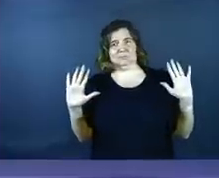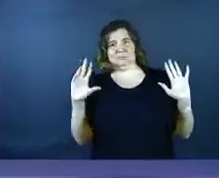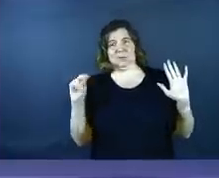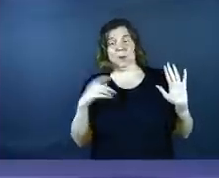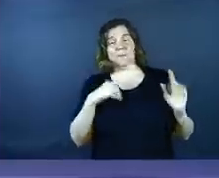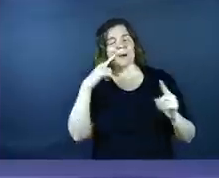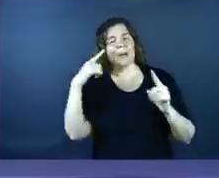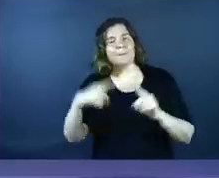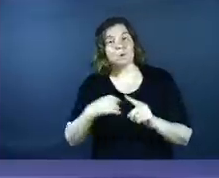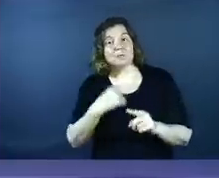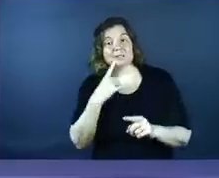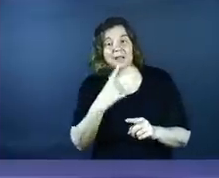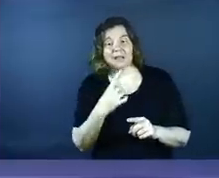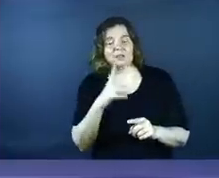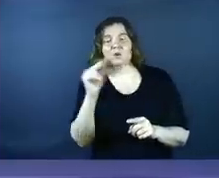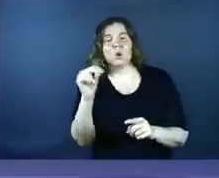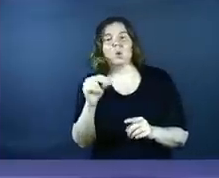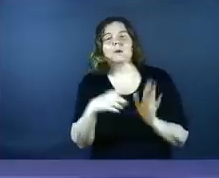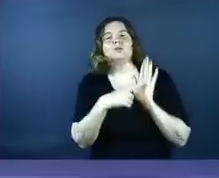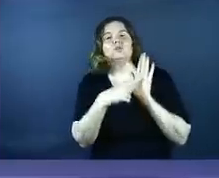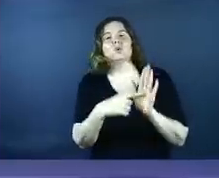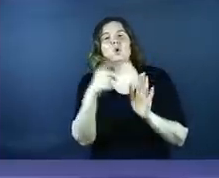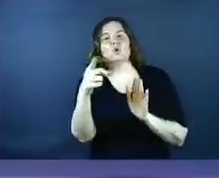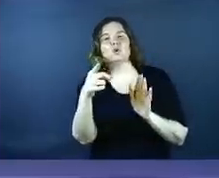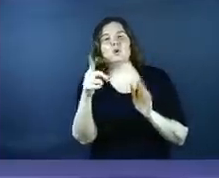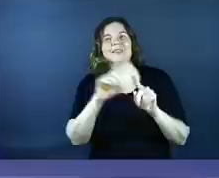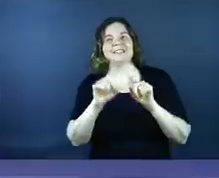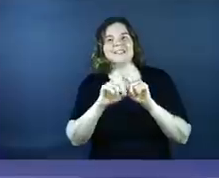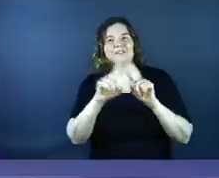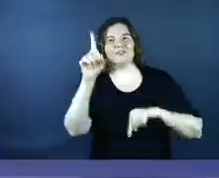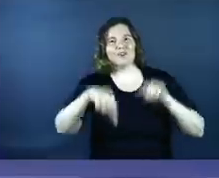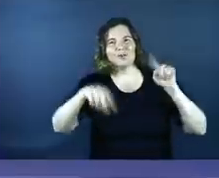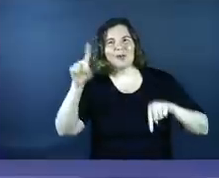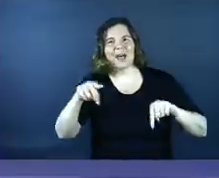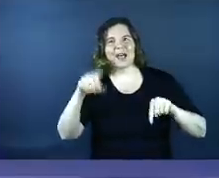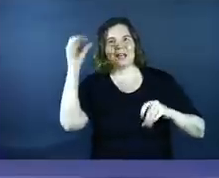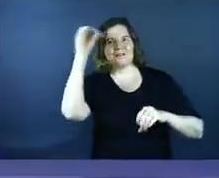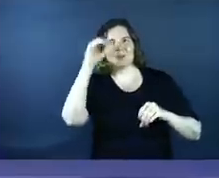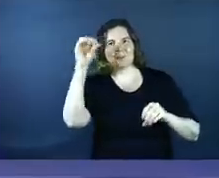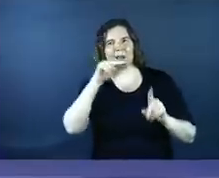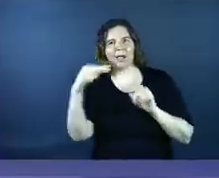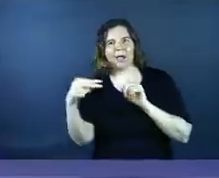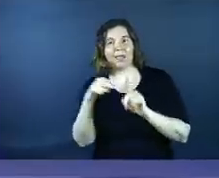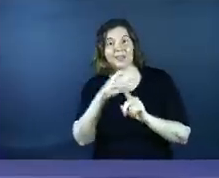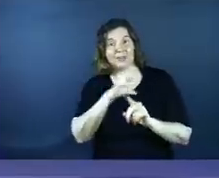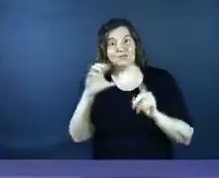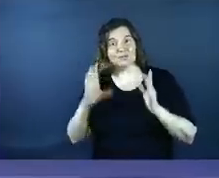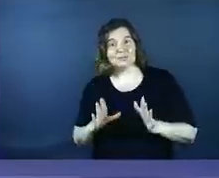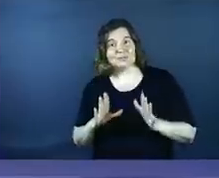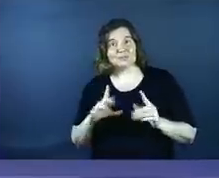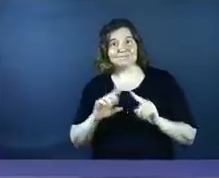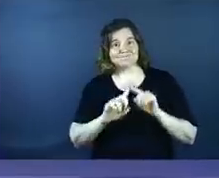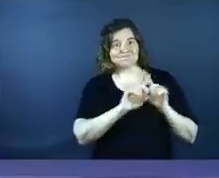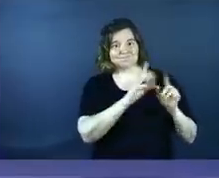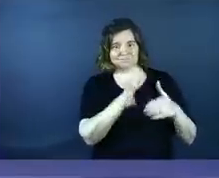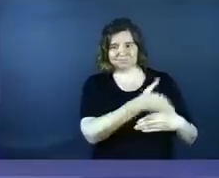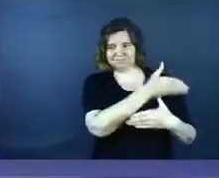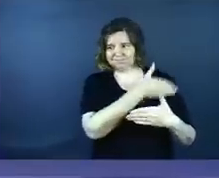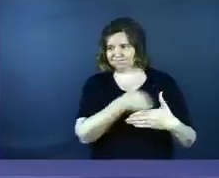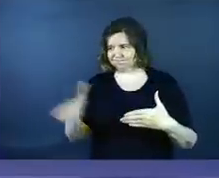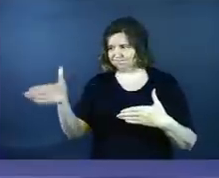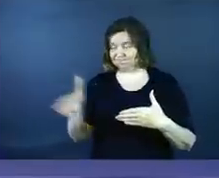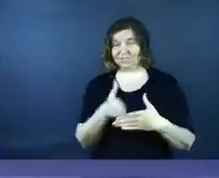Is my point to say it's just, no, it's to show you that there's a variety of view out there from some